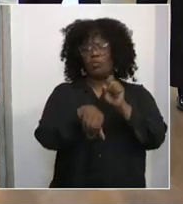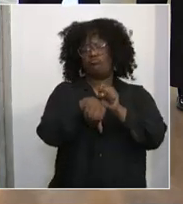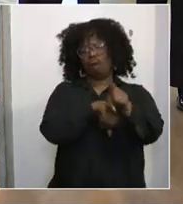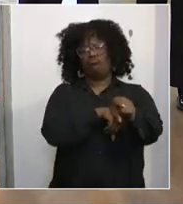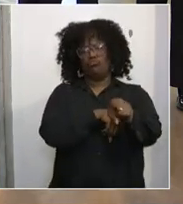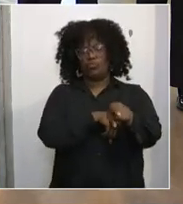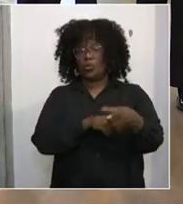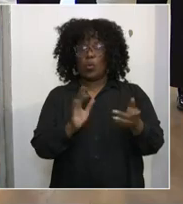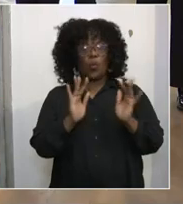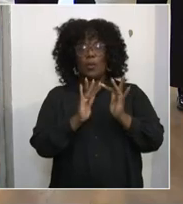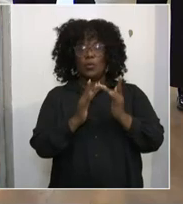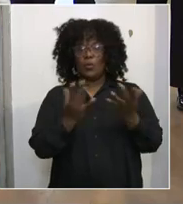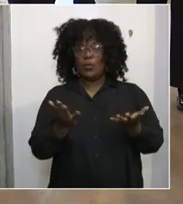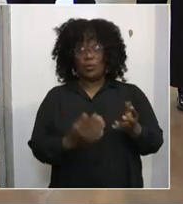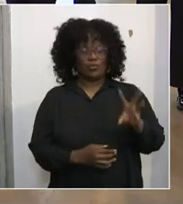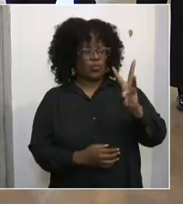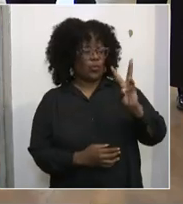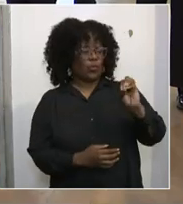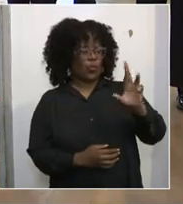WorldPride.dc.org.